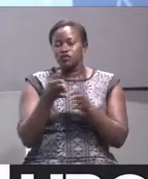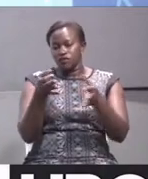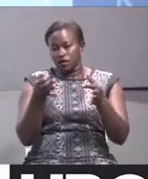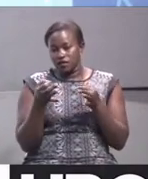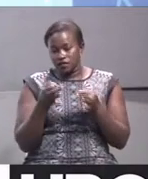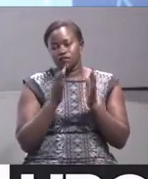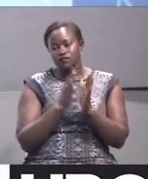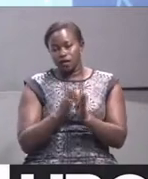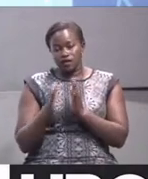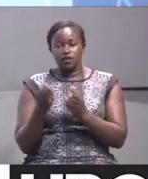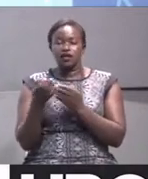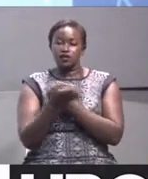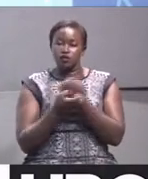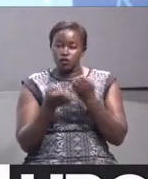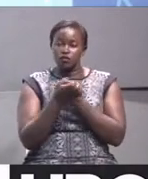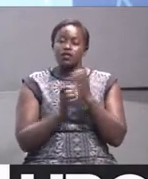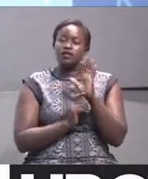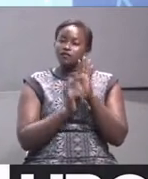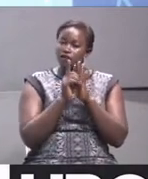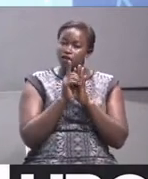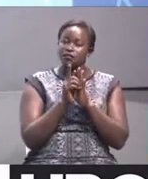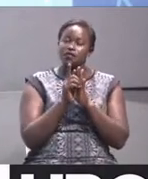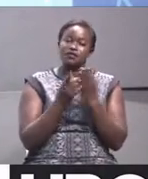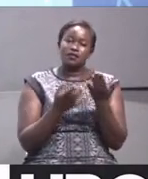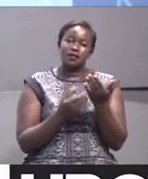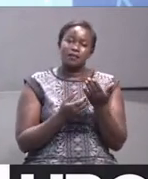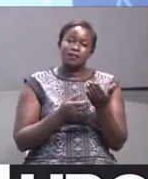Finance, Planning and Economic Development. It was